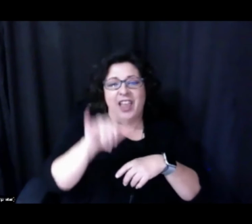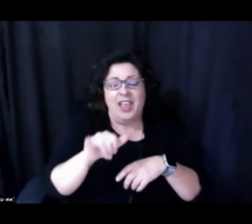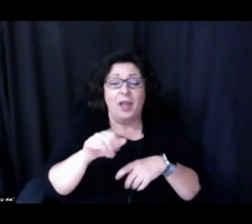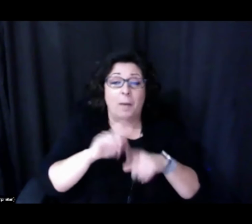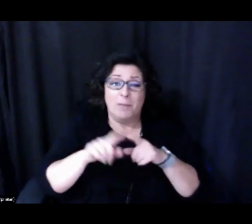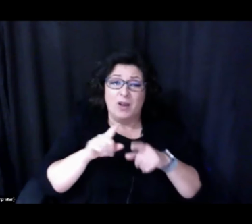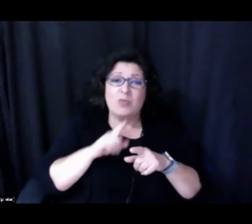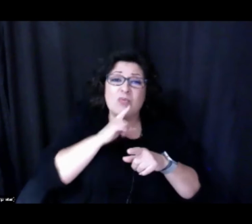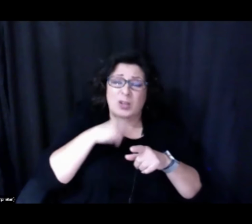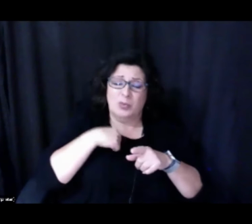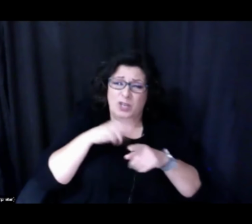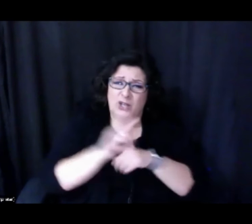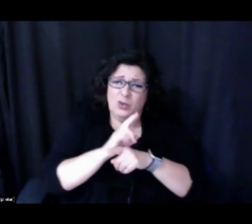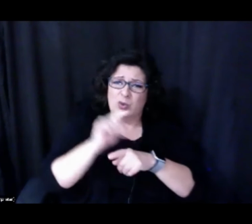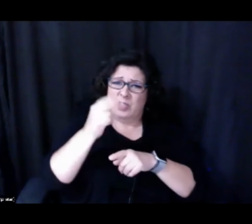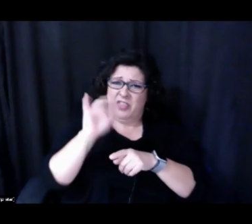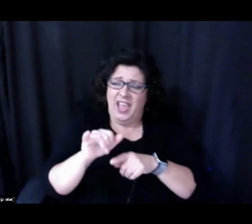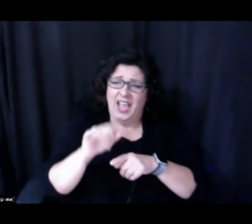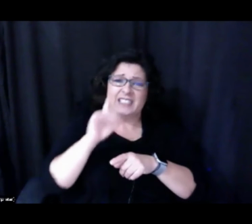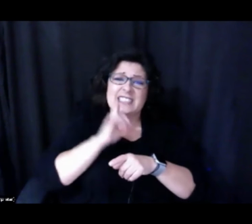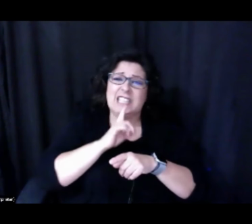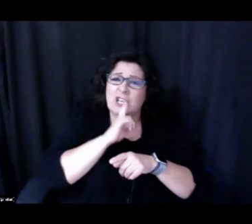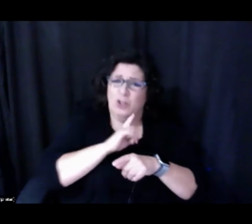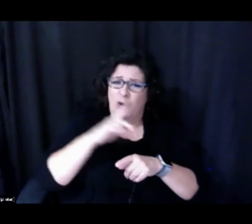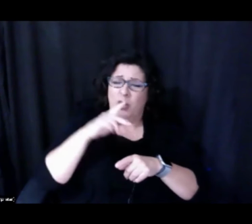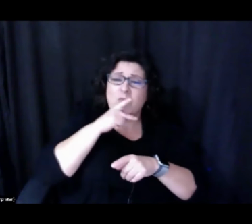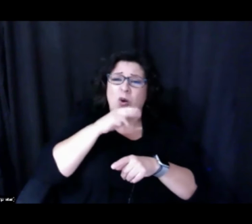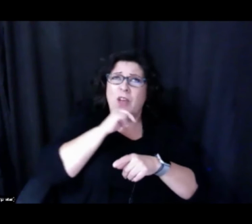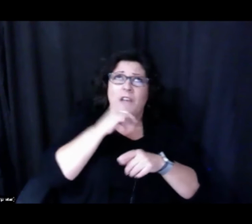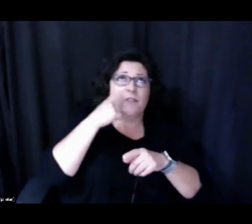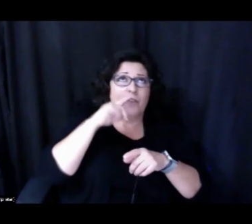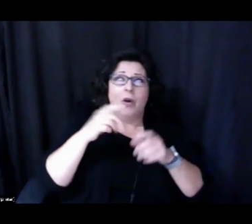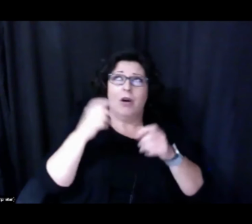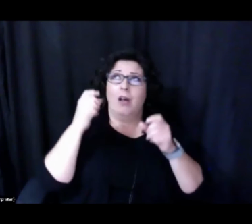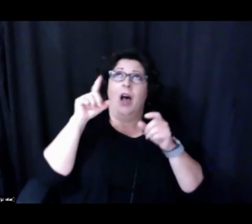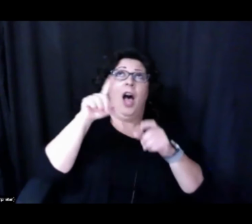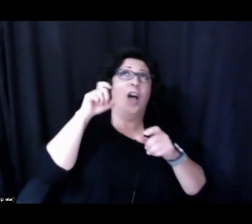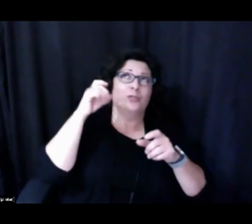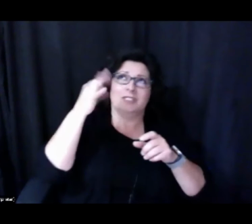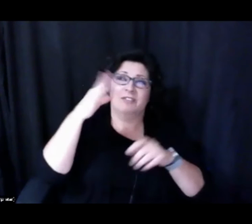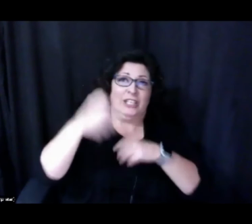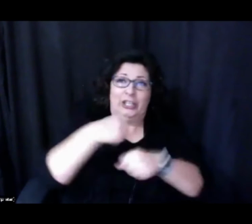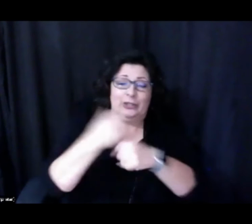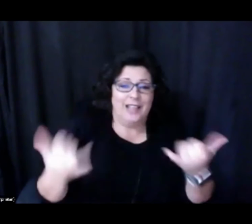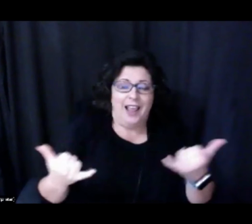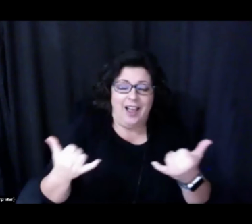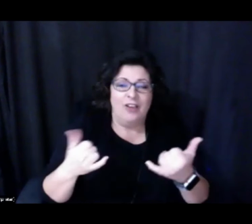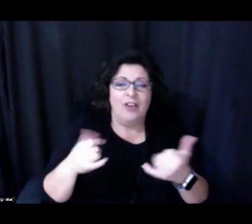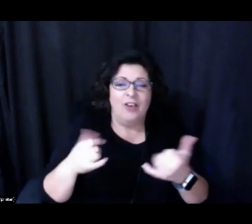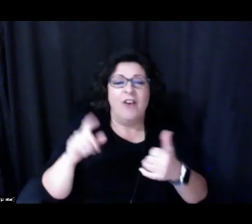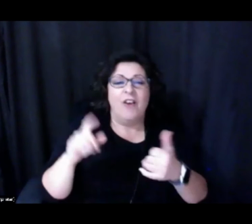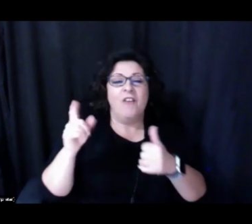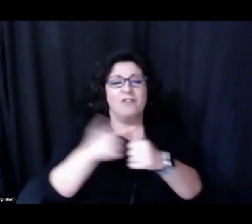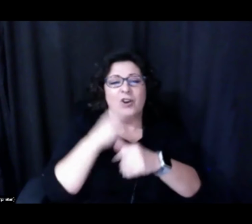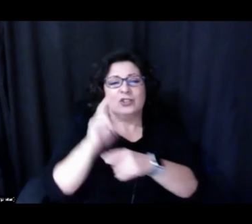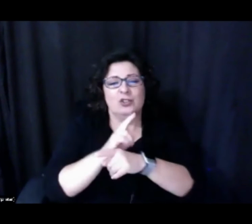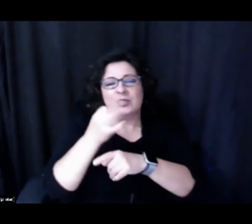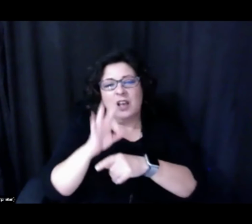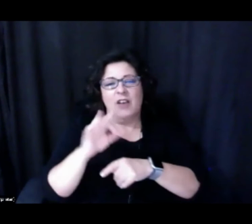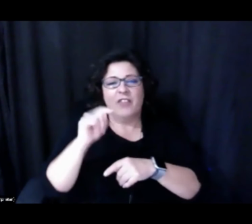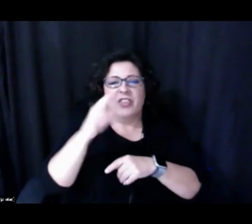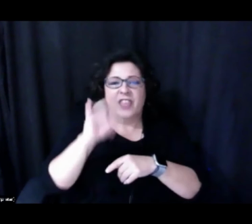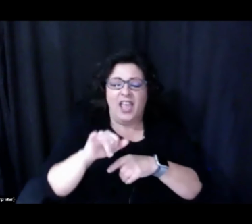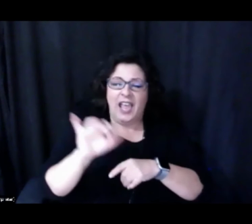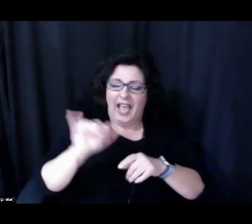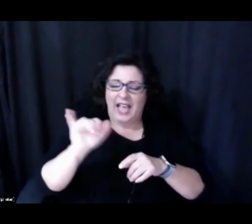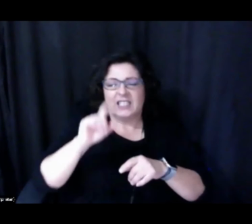actually used they as a singular pronoun for like hundreds of years now. So the first use of they as a singular pronoun